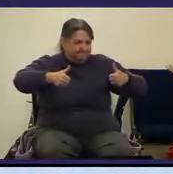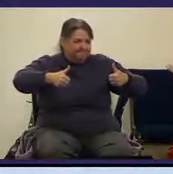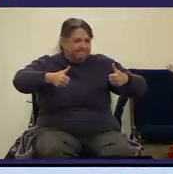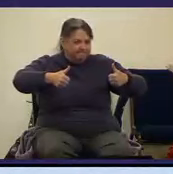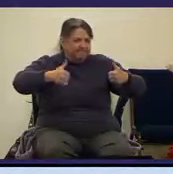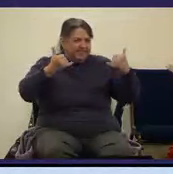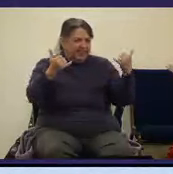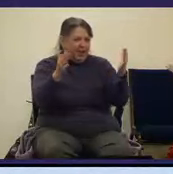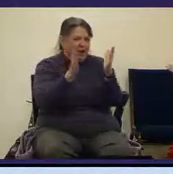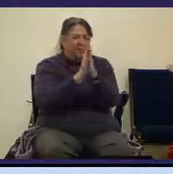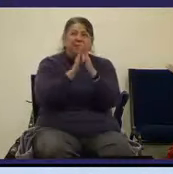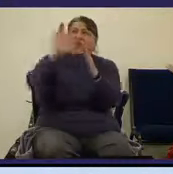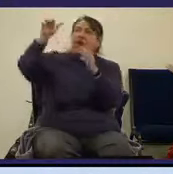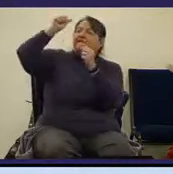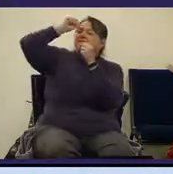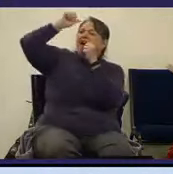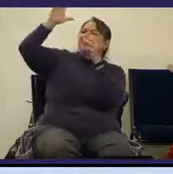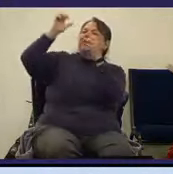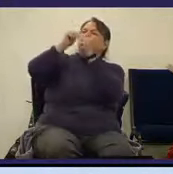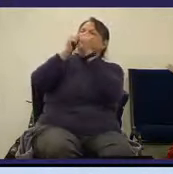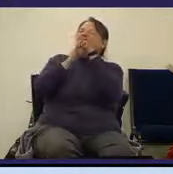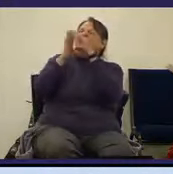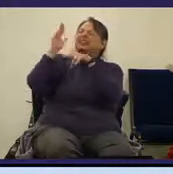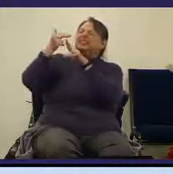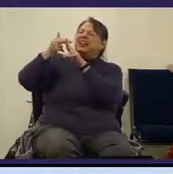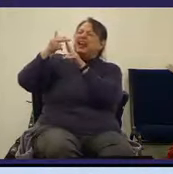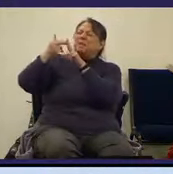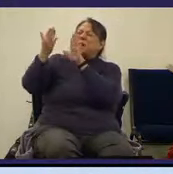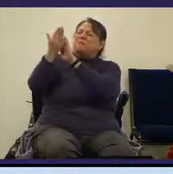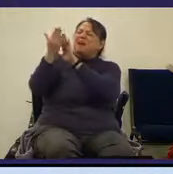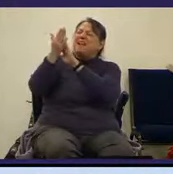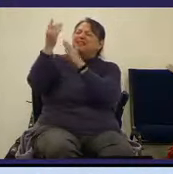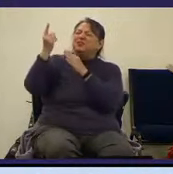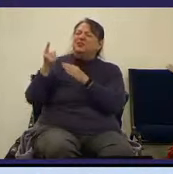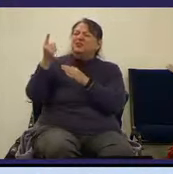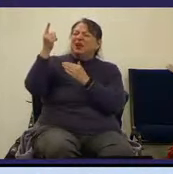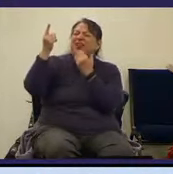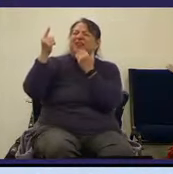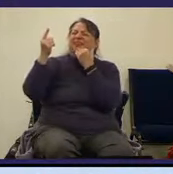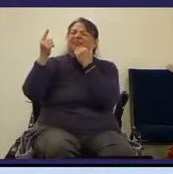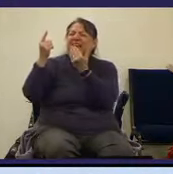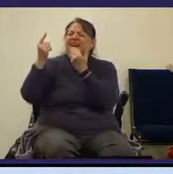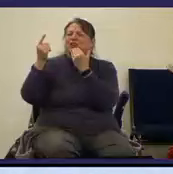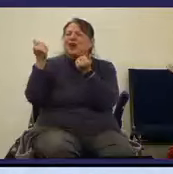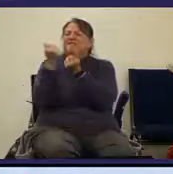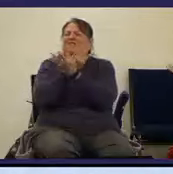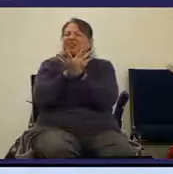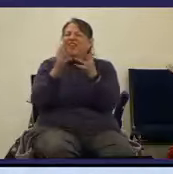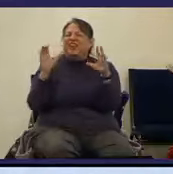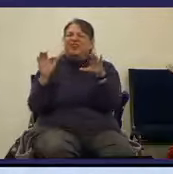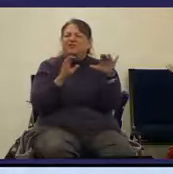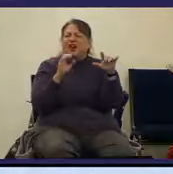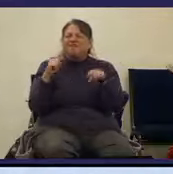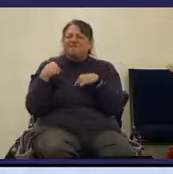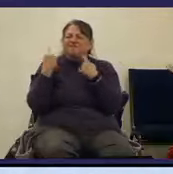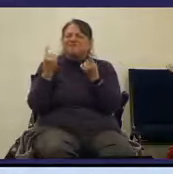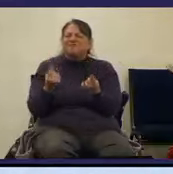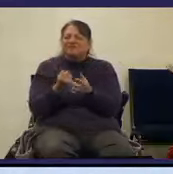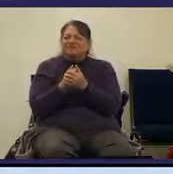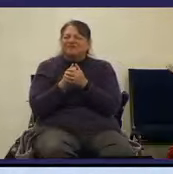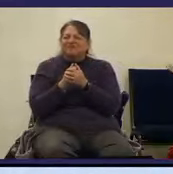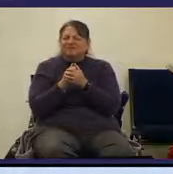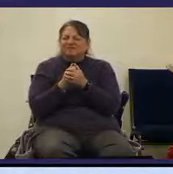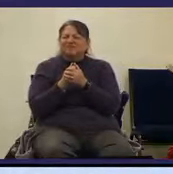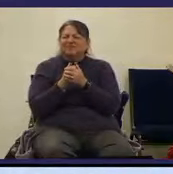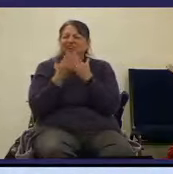Join me in prayer. Father, in the name of Jesus, we praise You and we thank You for what has been done. We thank You and praise You